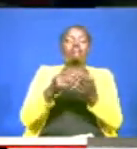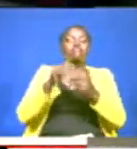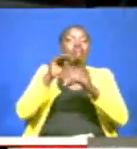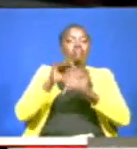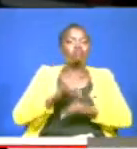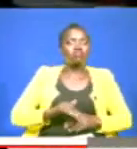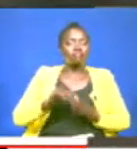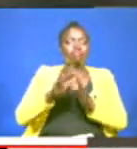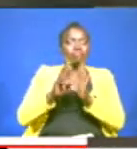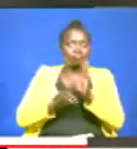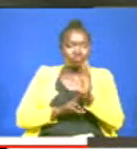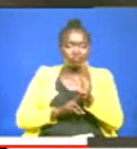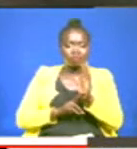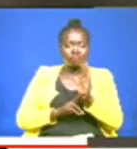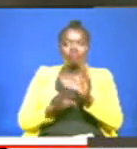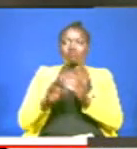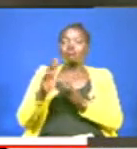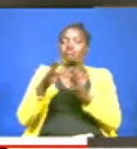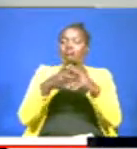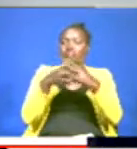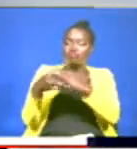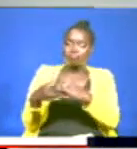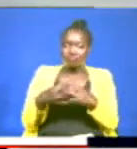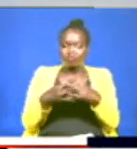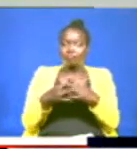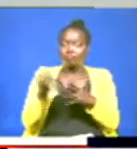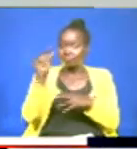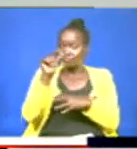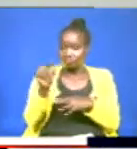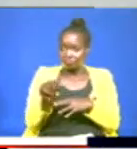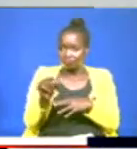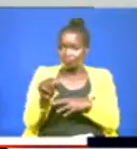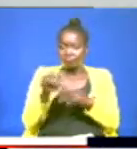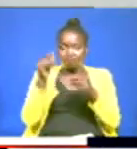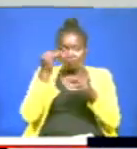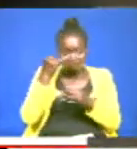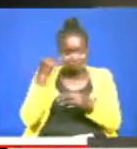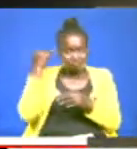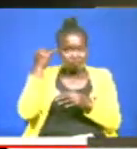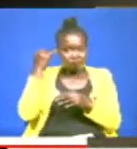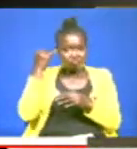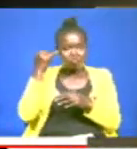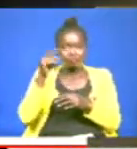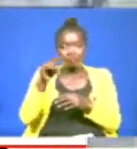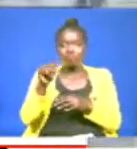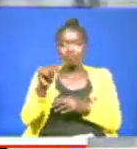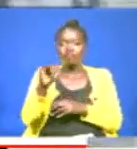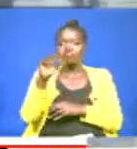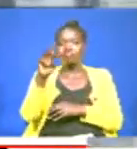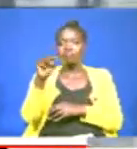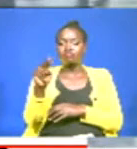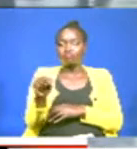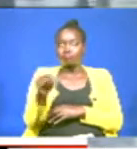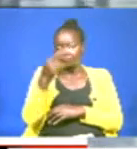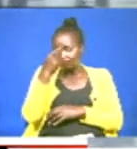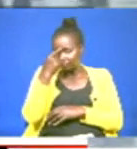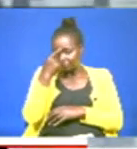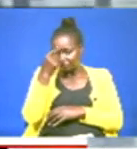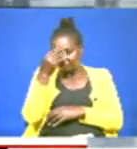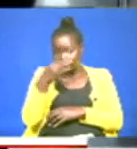seen countries such as the US, Italy, Japan, Taiwan, India,